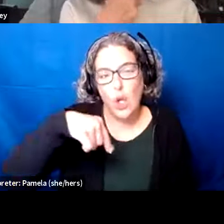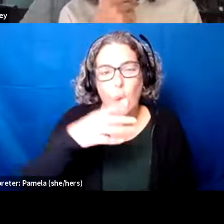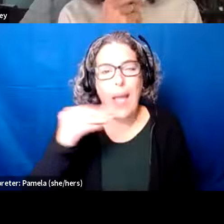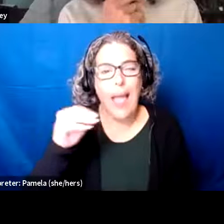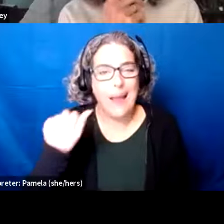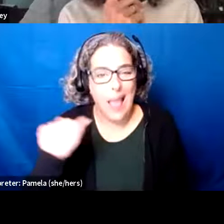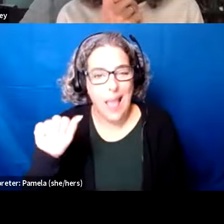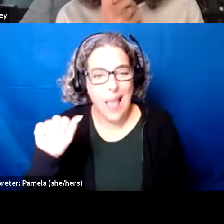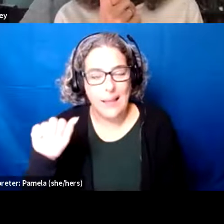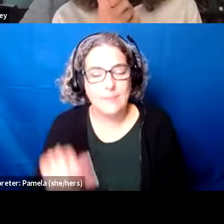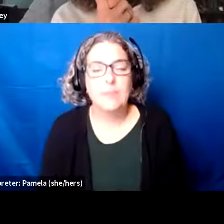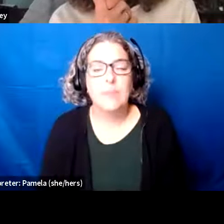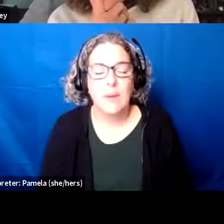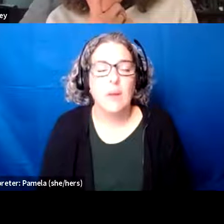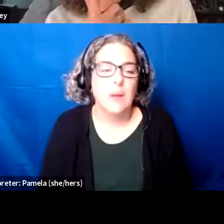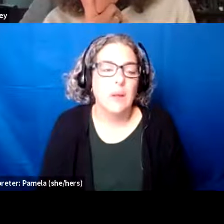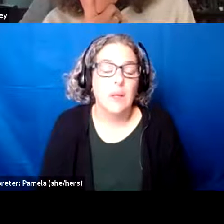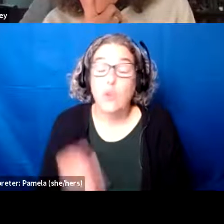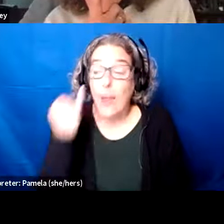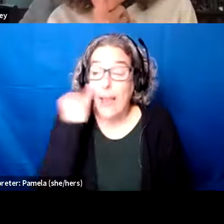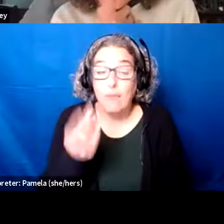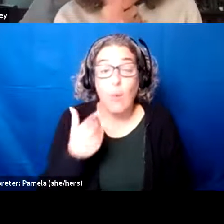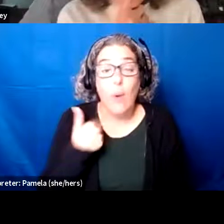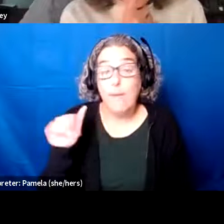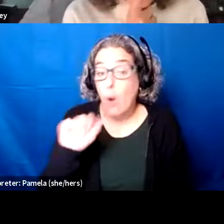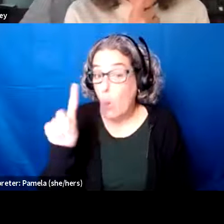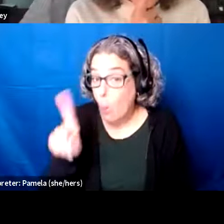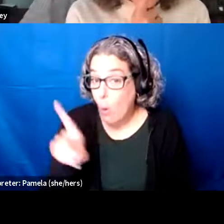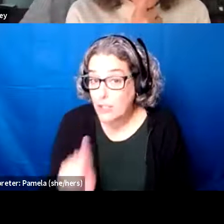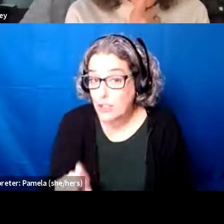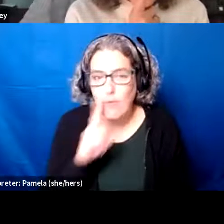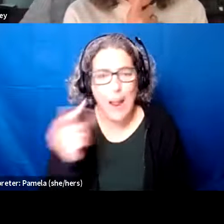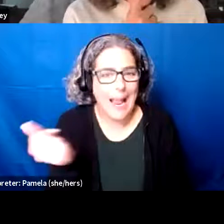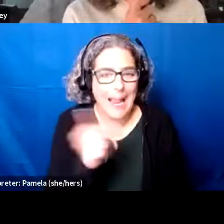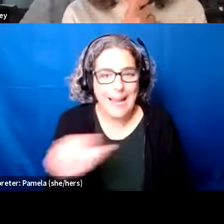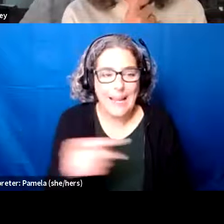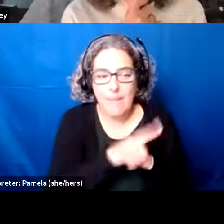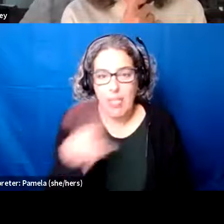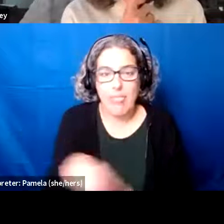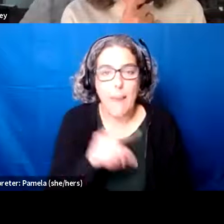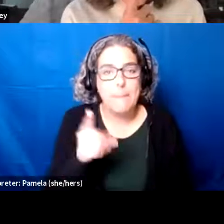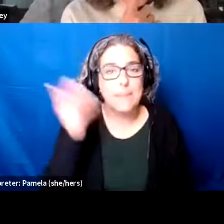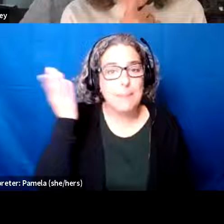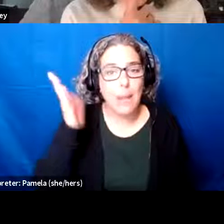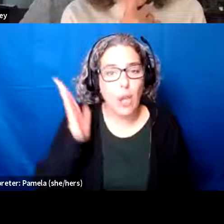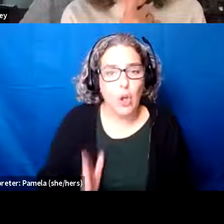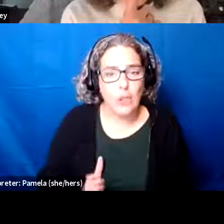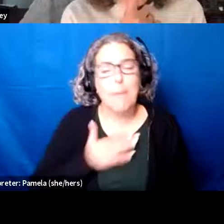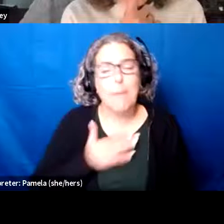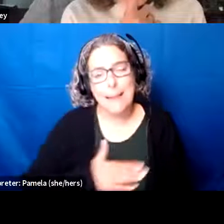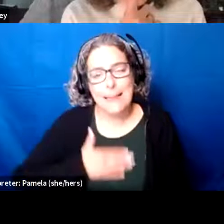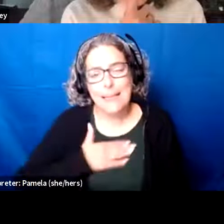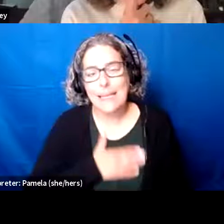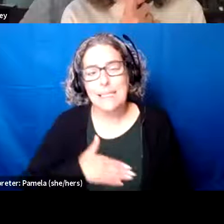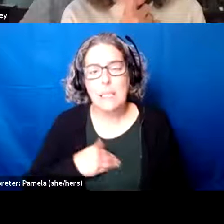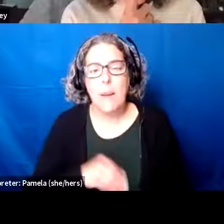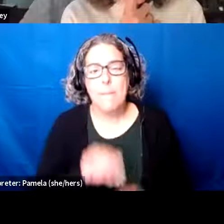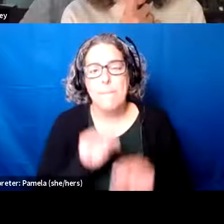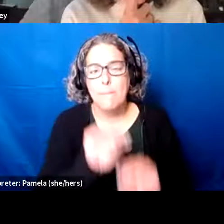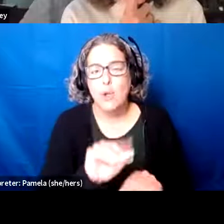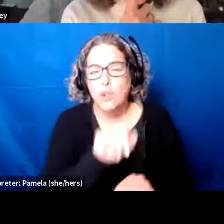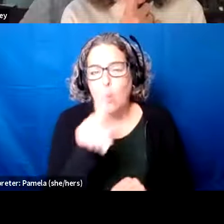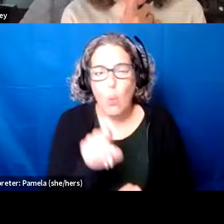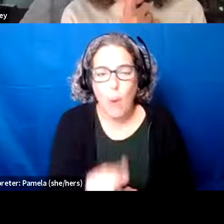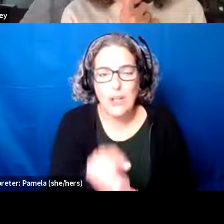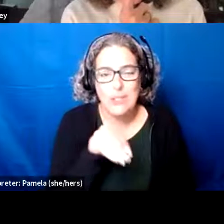Q&A. If you have a question for any of the speakers, would you please put the